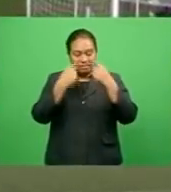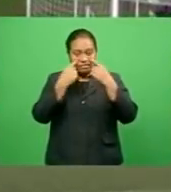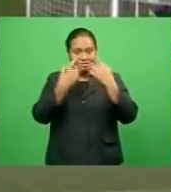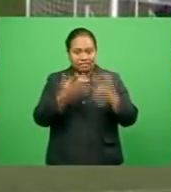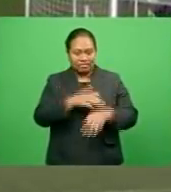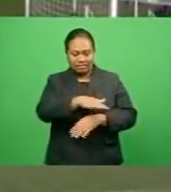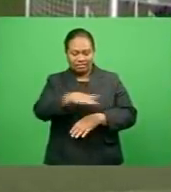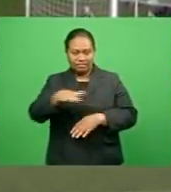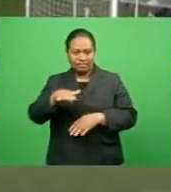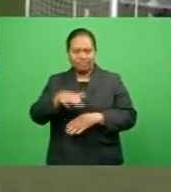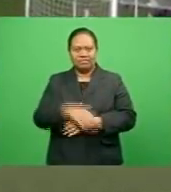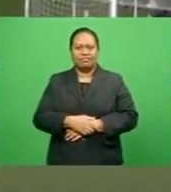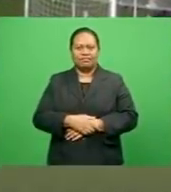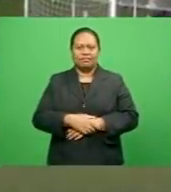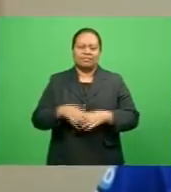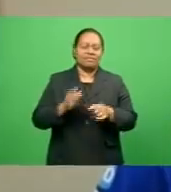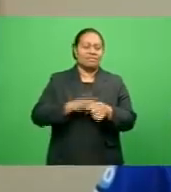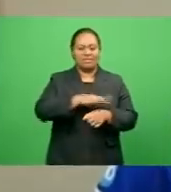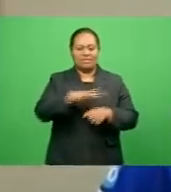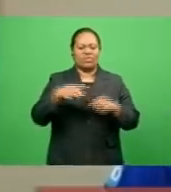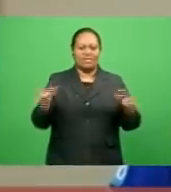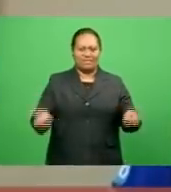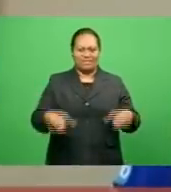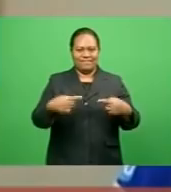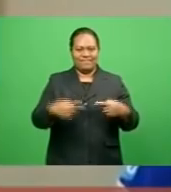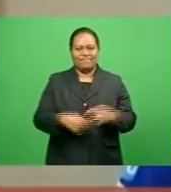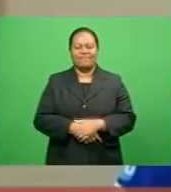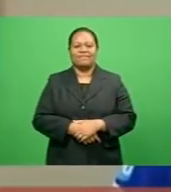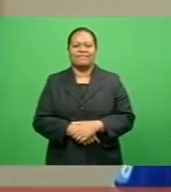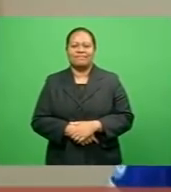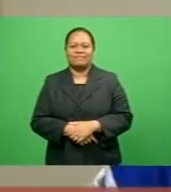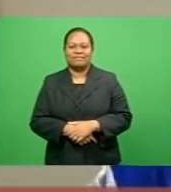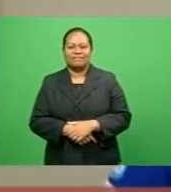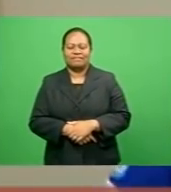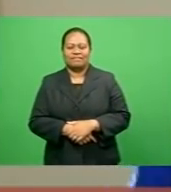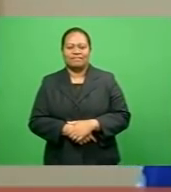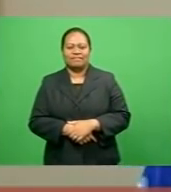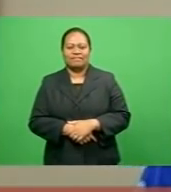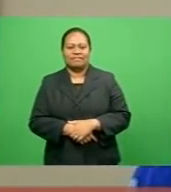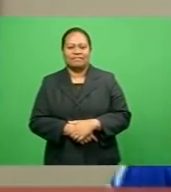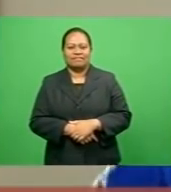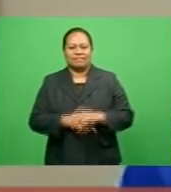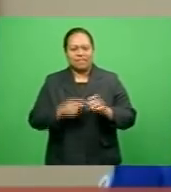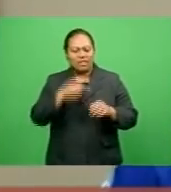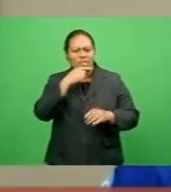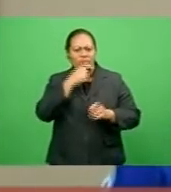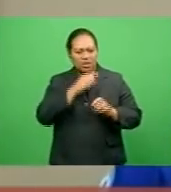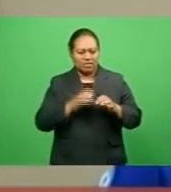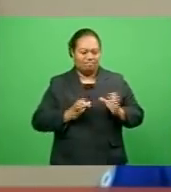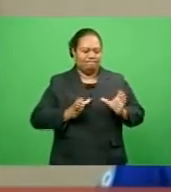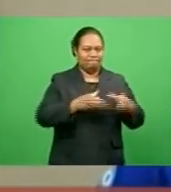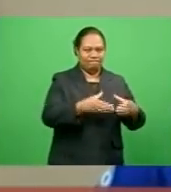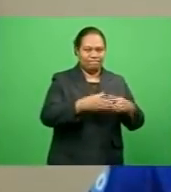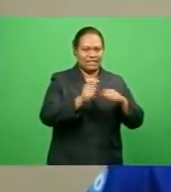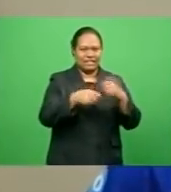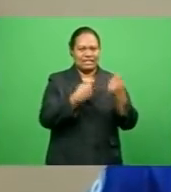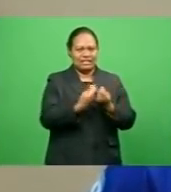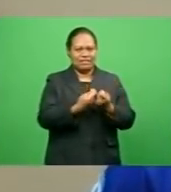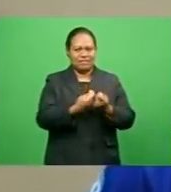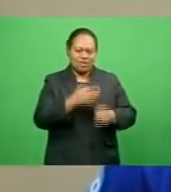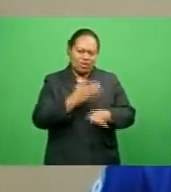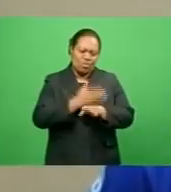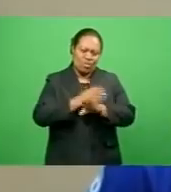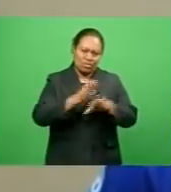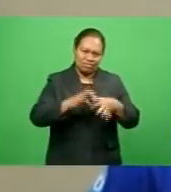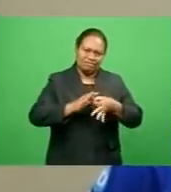that has taken us to the finals. Boys are actually coming together as a team now, so our performance compared to